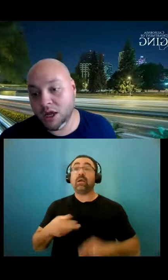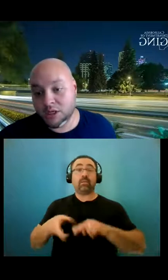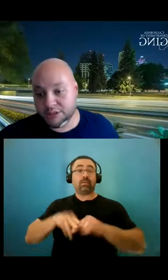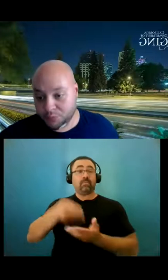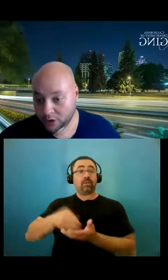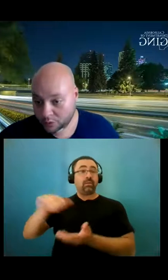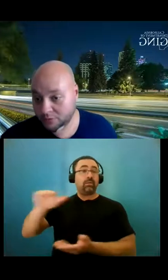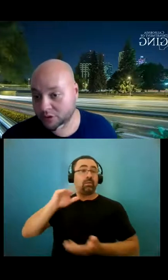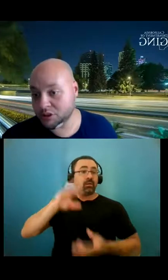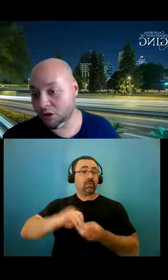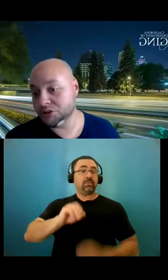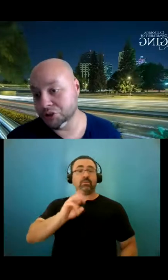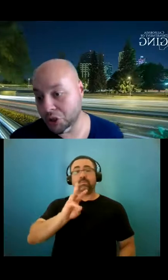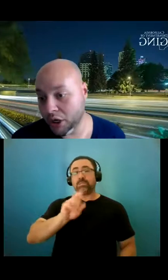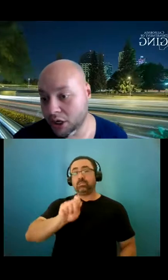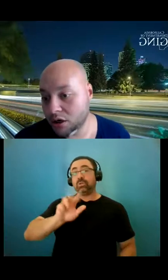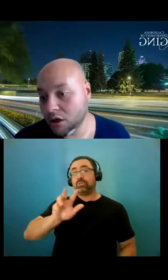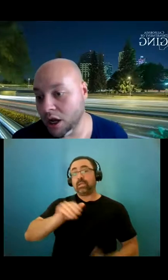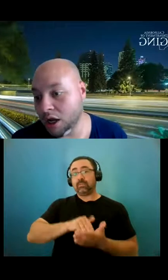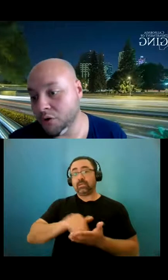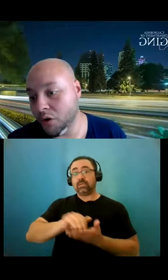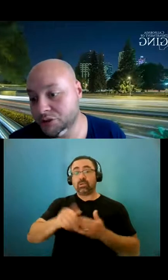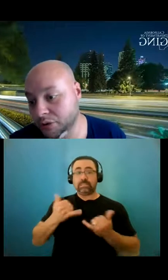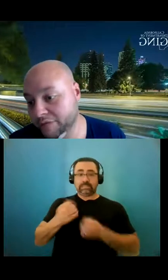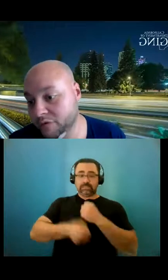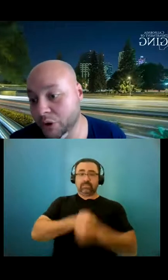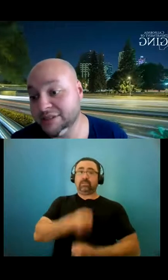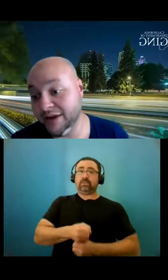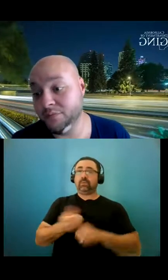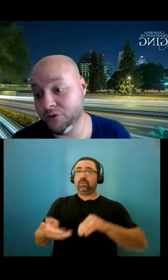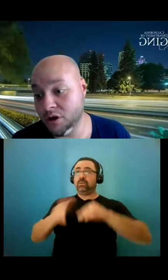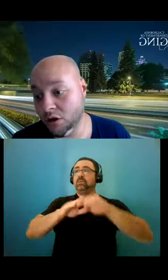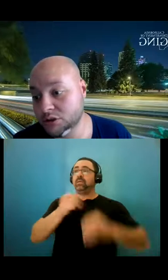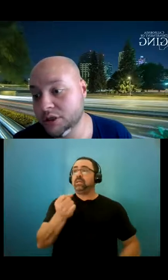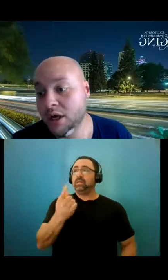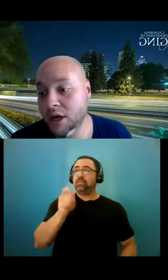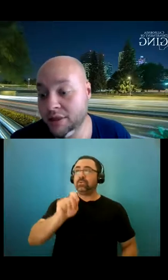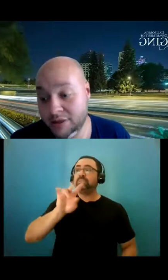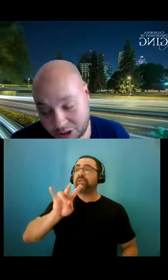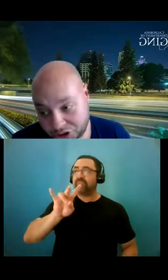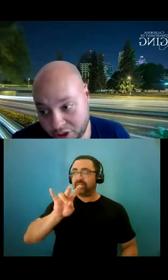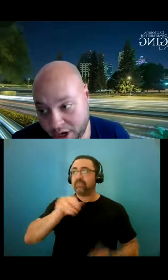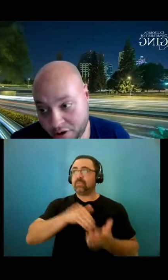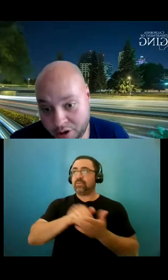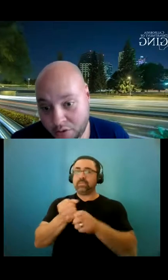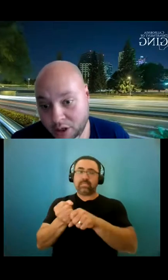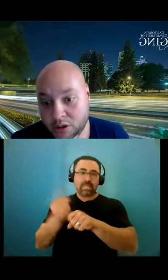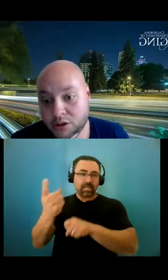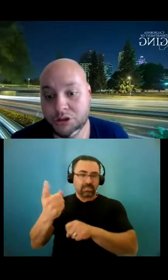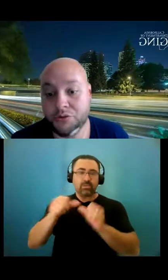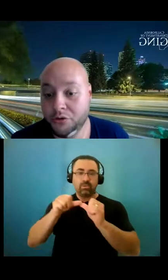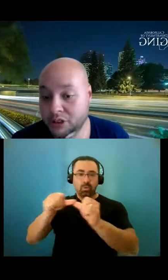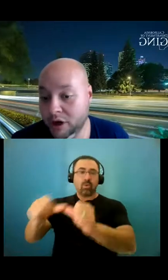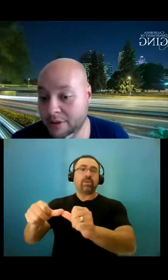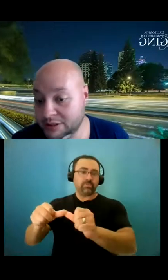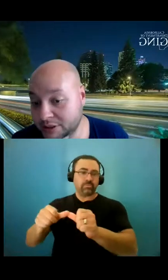totaling $6.3 million in the current year, growing to $11.7 million in next year and ongoing